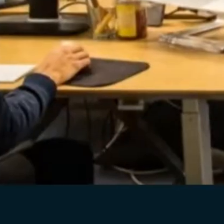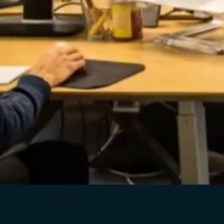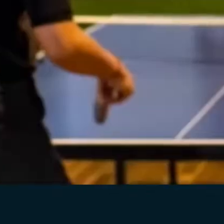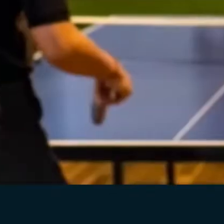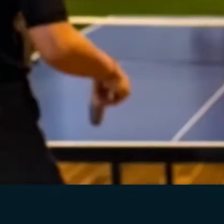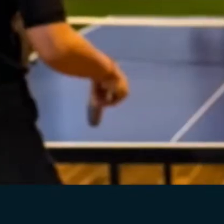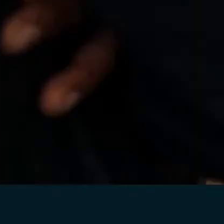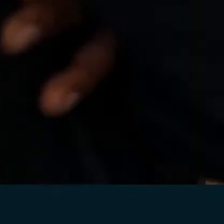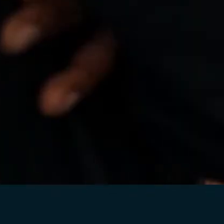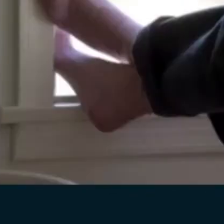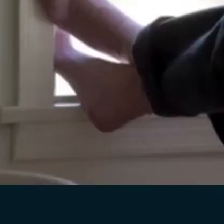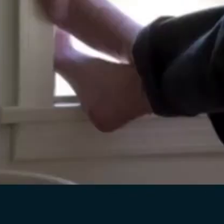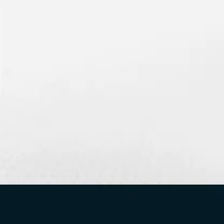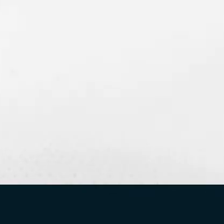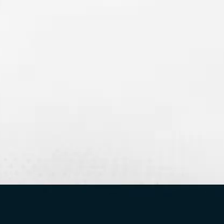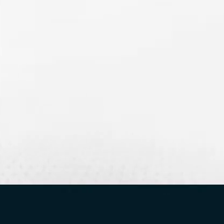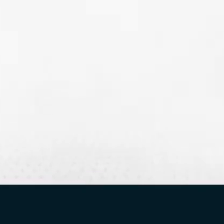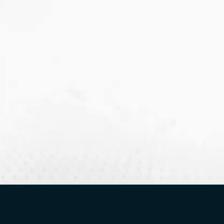minutes.